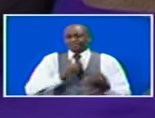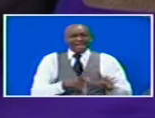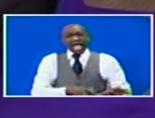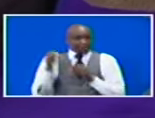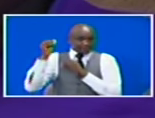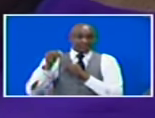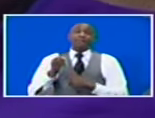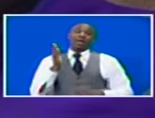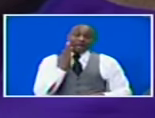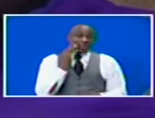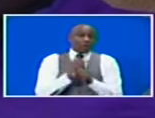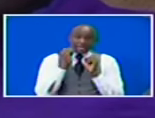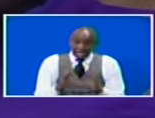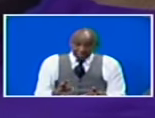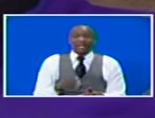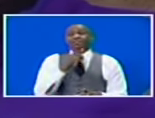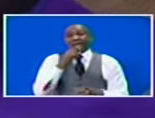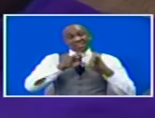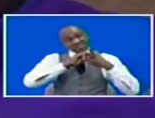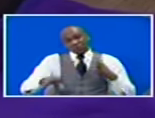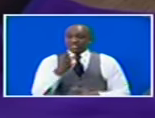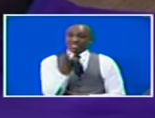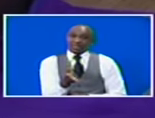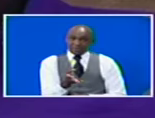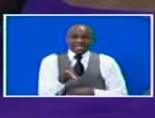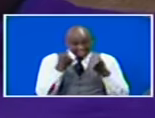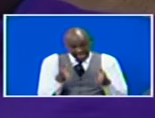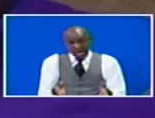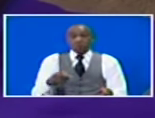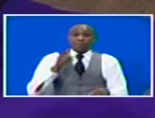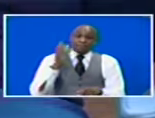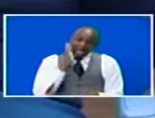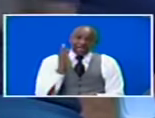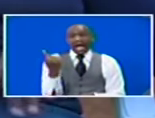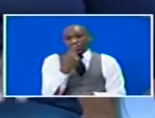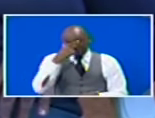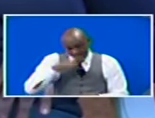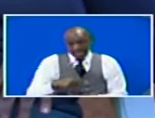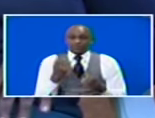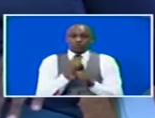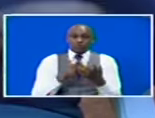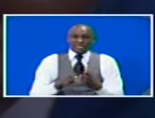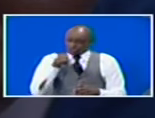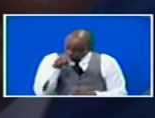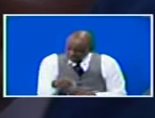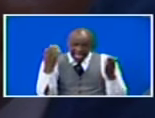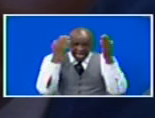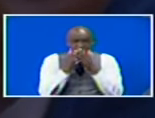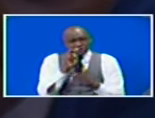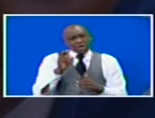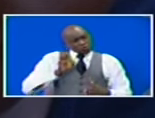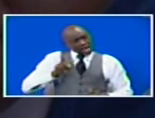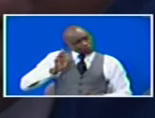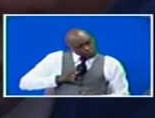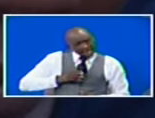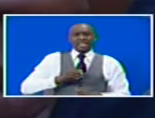hayuko kazi na waliachana na baba. Sasa mamangu kwa peke yake na haoni. Tonight we tell you the agony of a